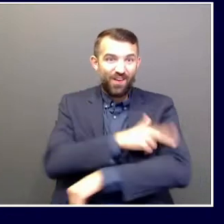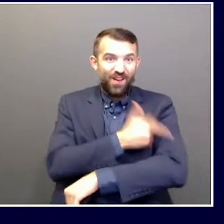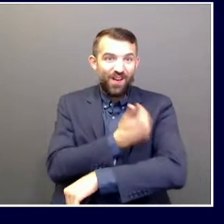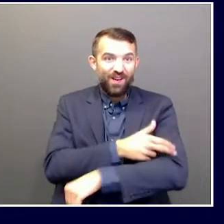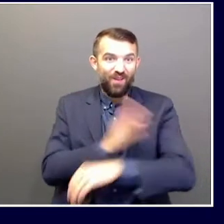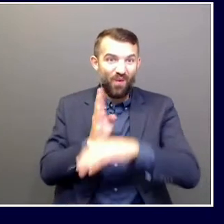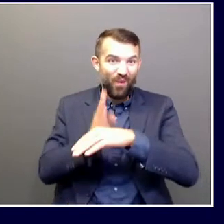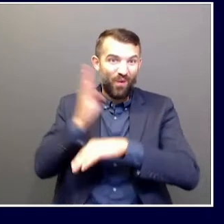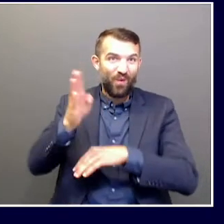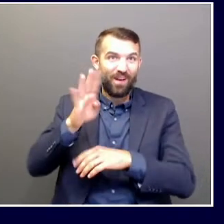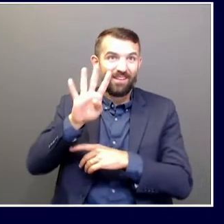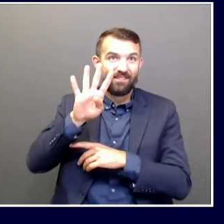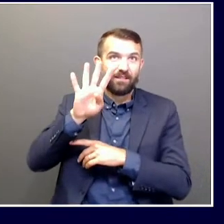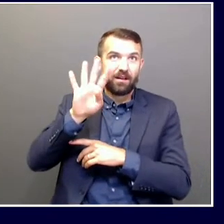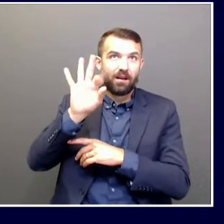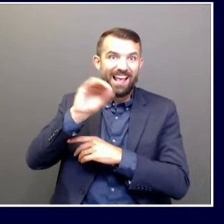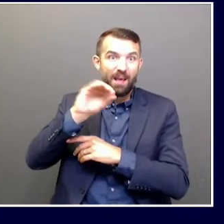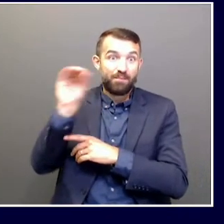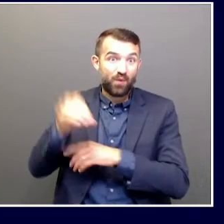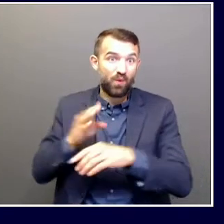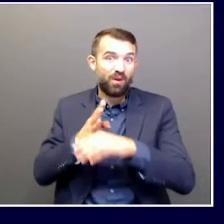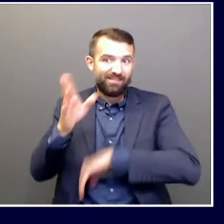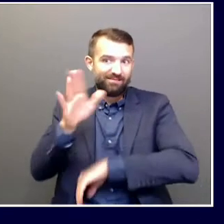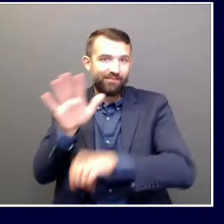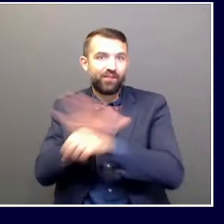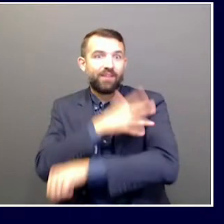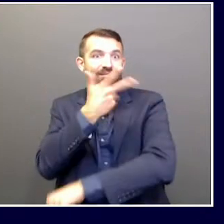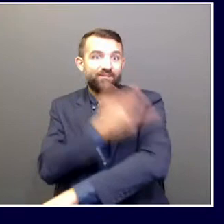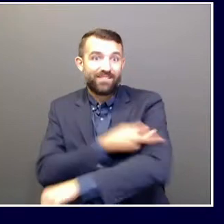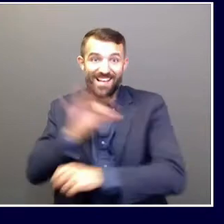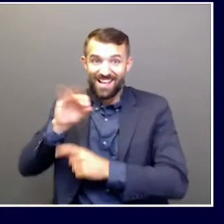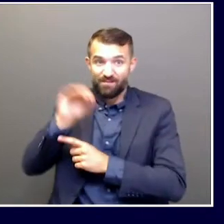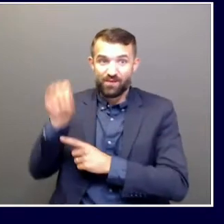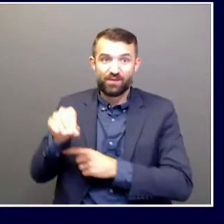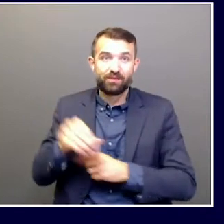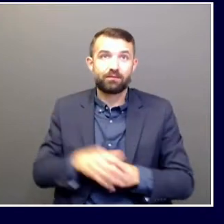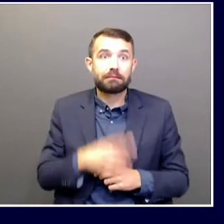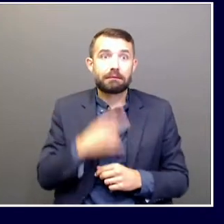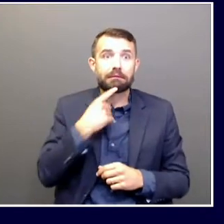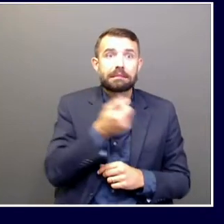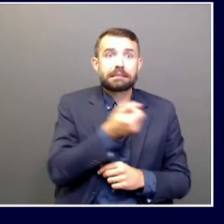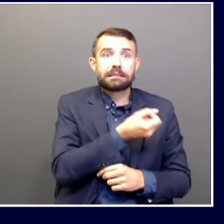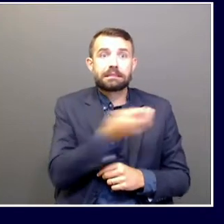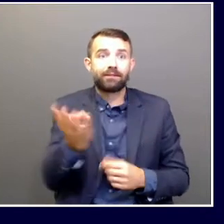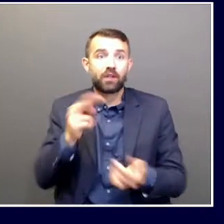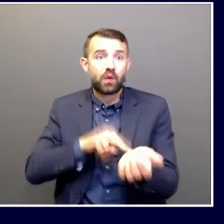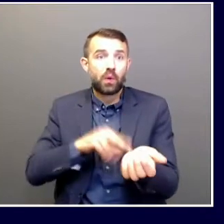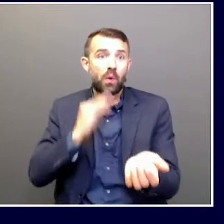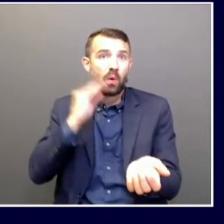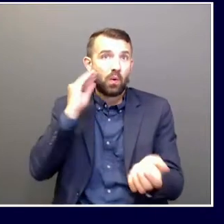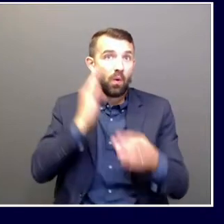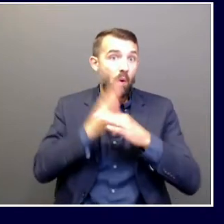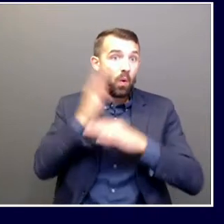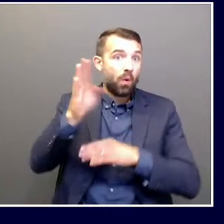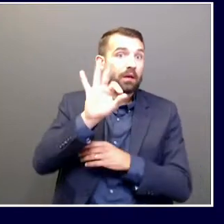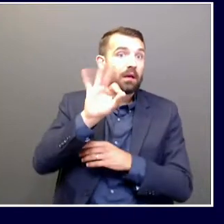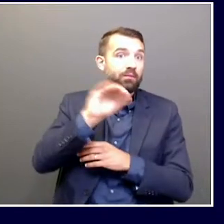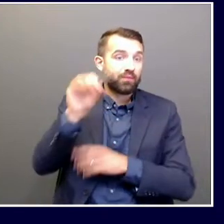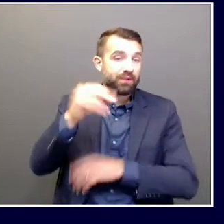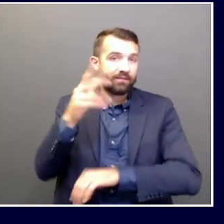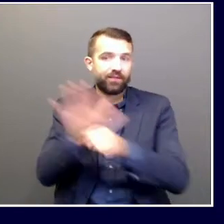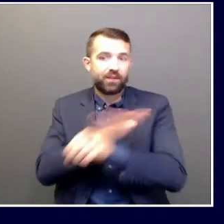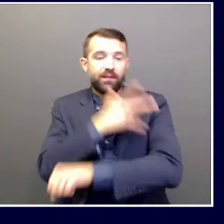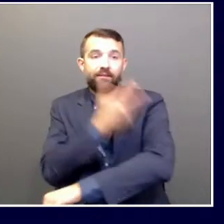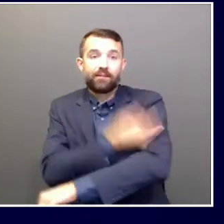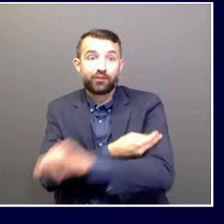the types of information that people need, one-on-one kind of counseling, as well as providing those facilities